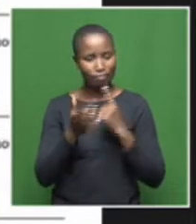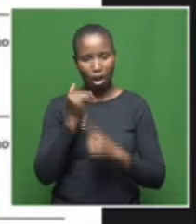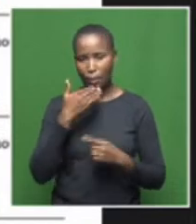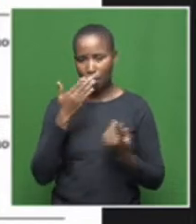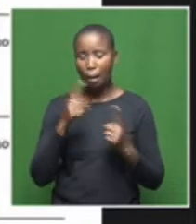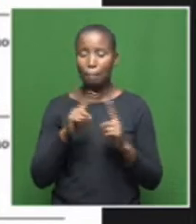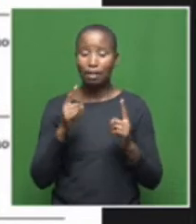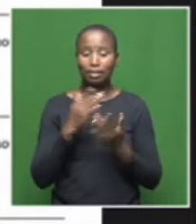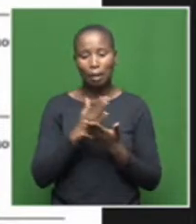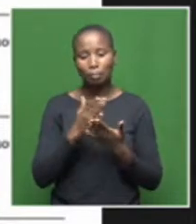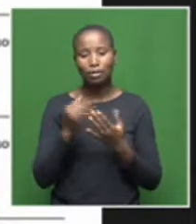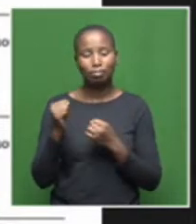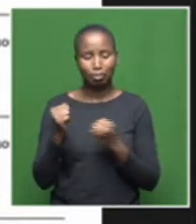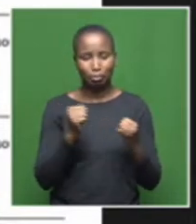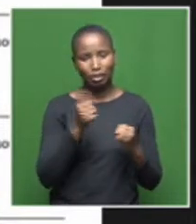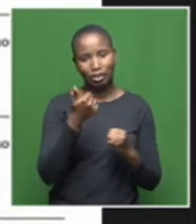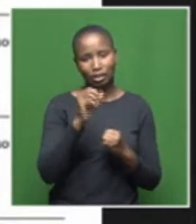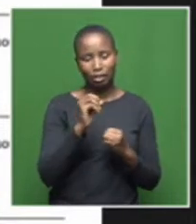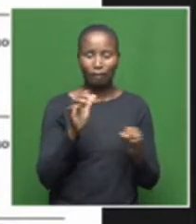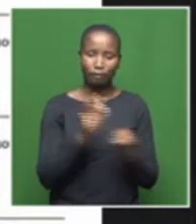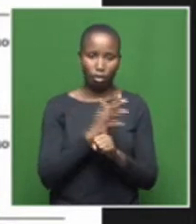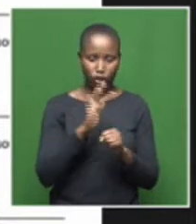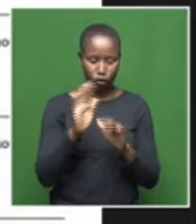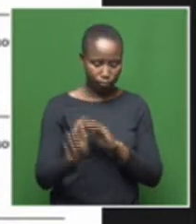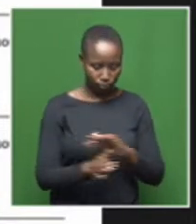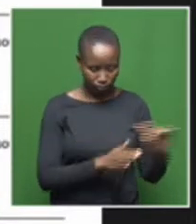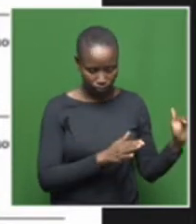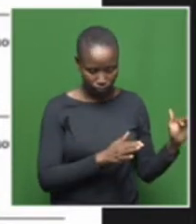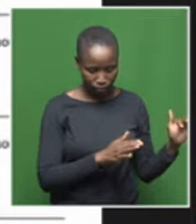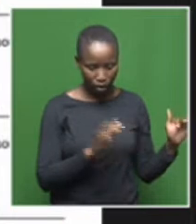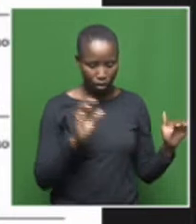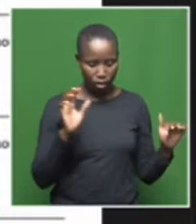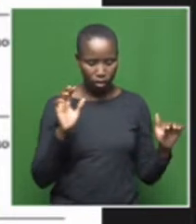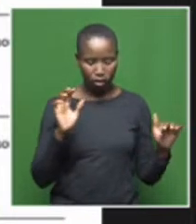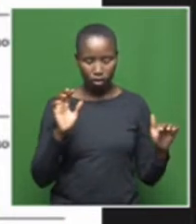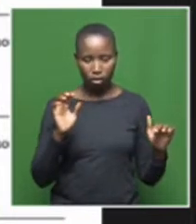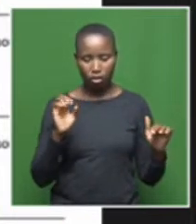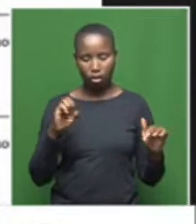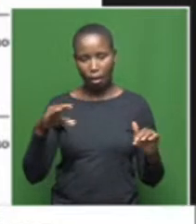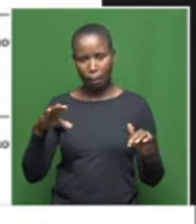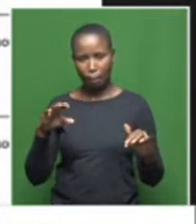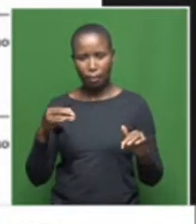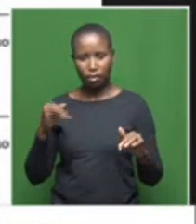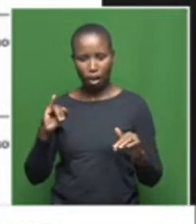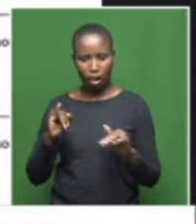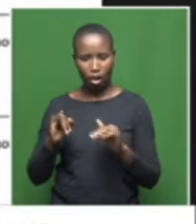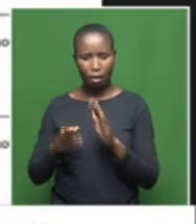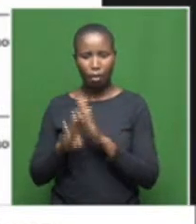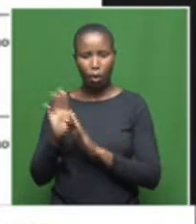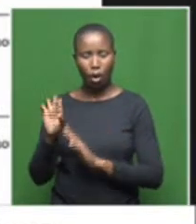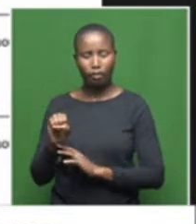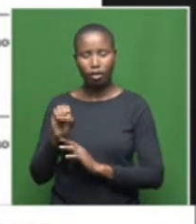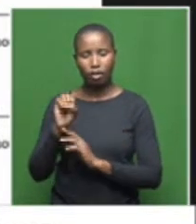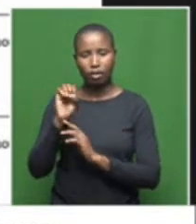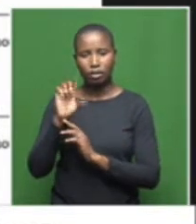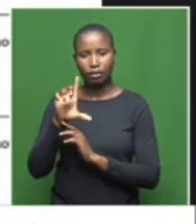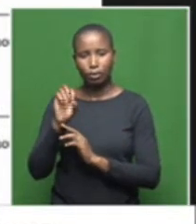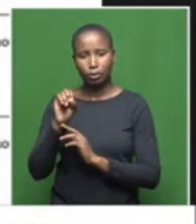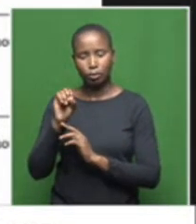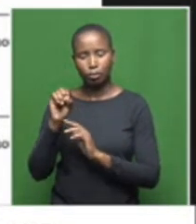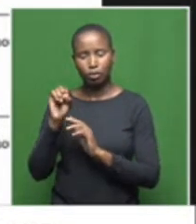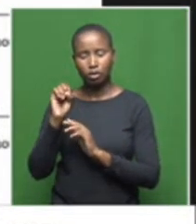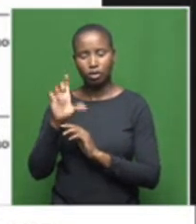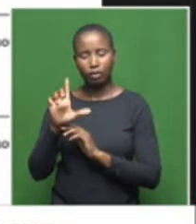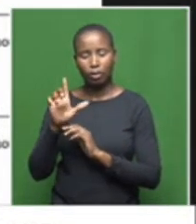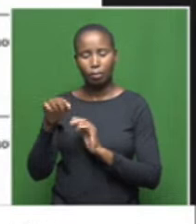full vaccination. The Free State province is still the leading province at 57.2% of vaccination coverage. And